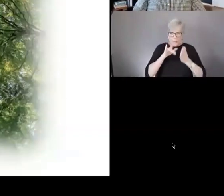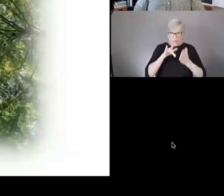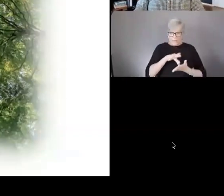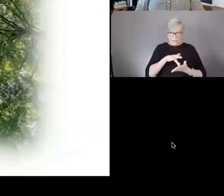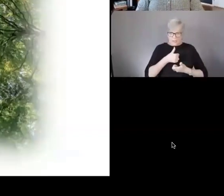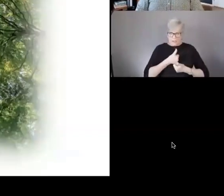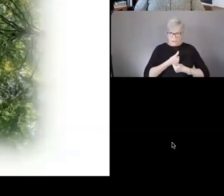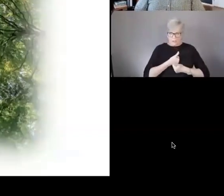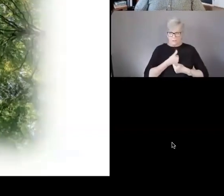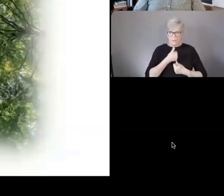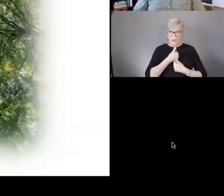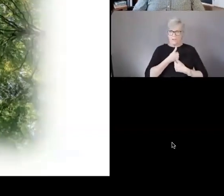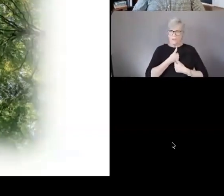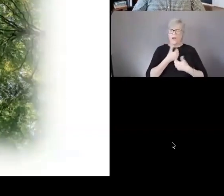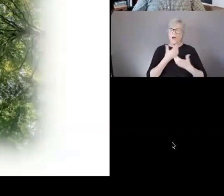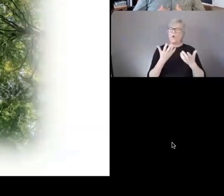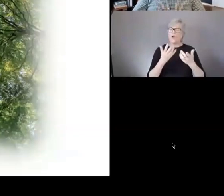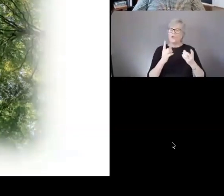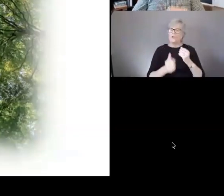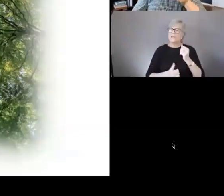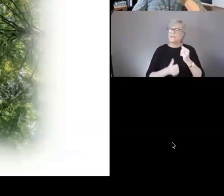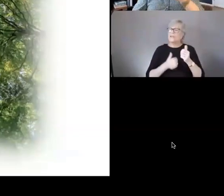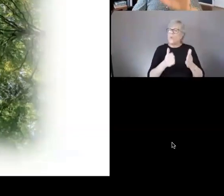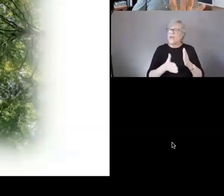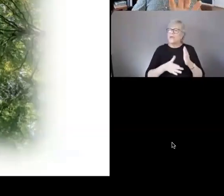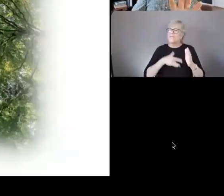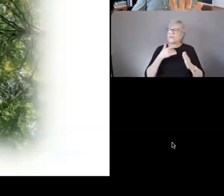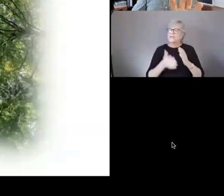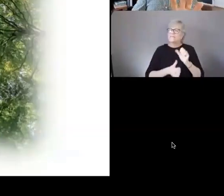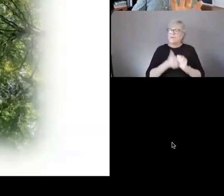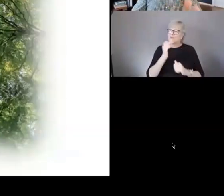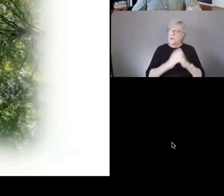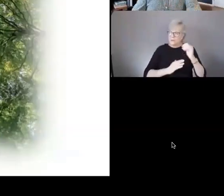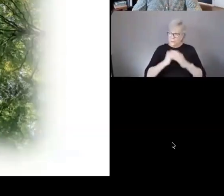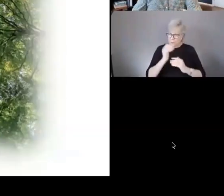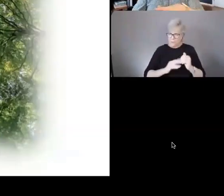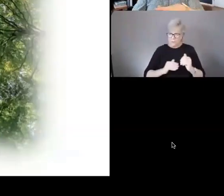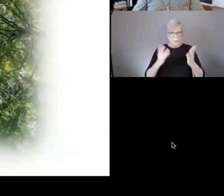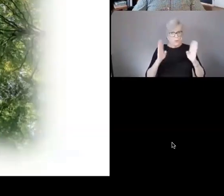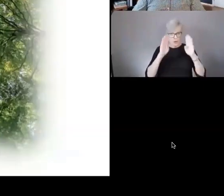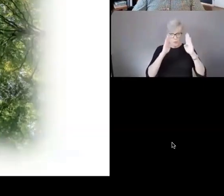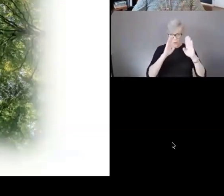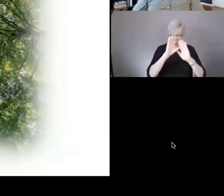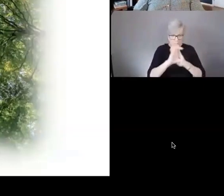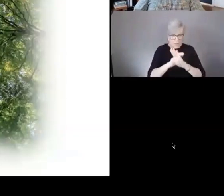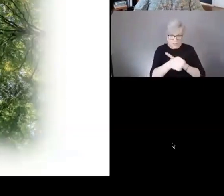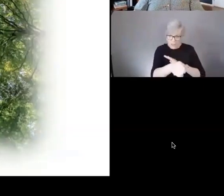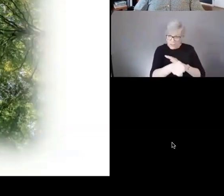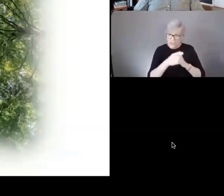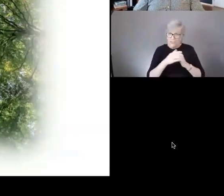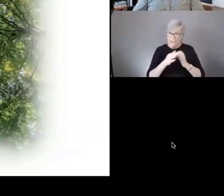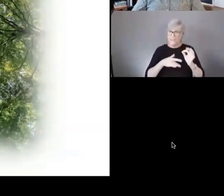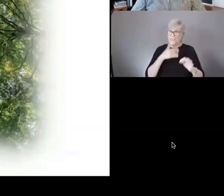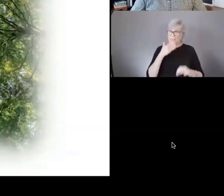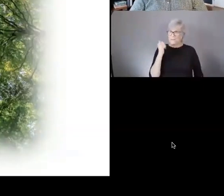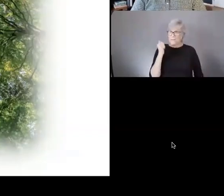I want you to do this in a way that feels most comfortable to you. You're welcome to focus on the image on your screen if that feels best